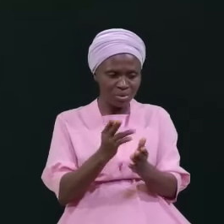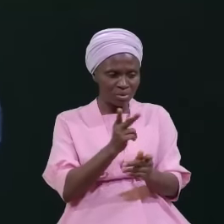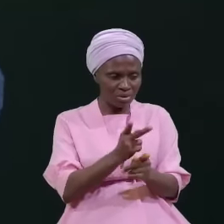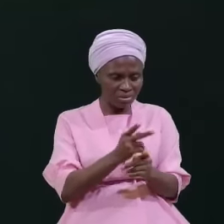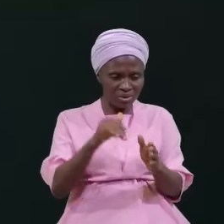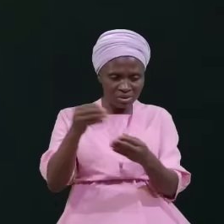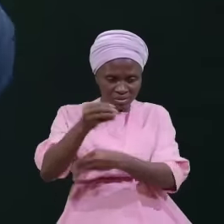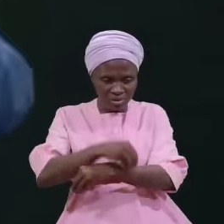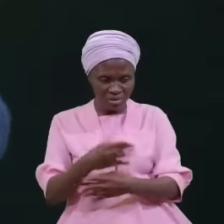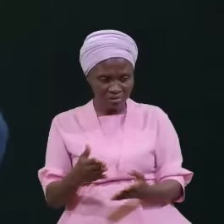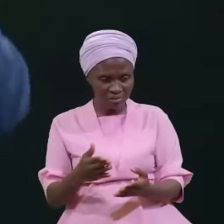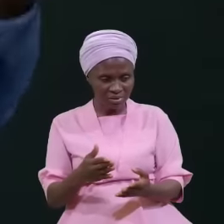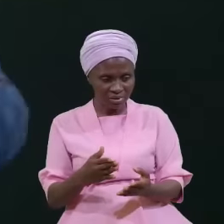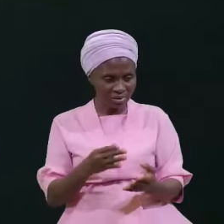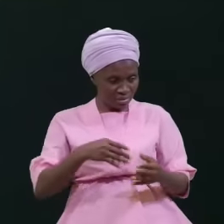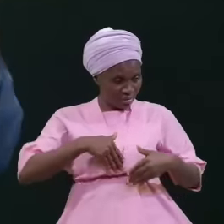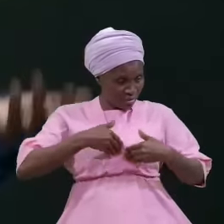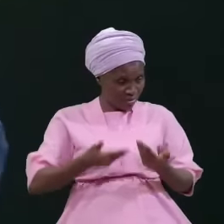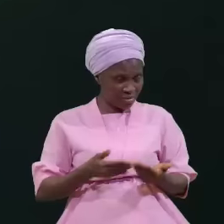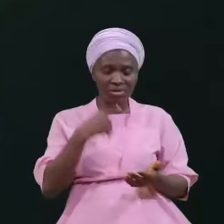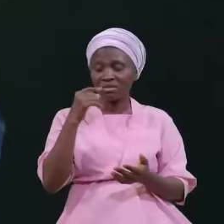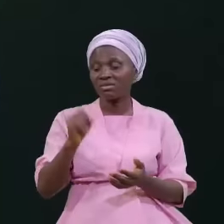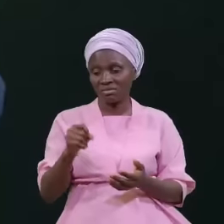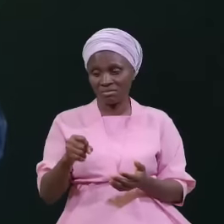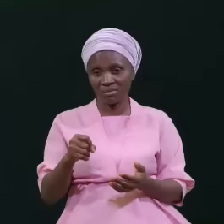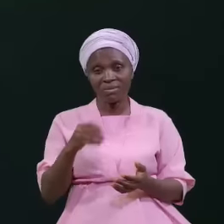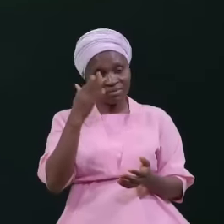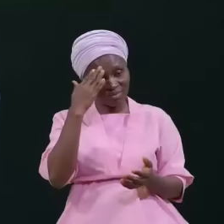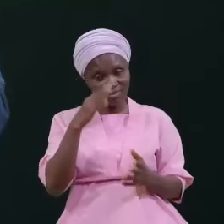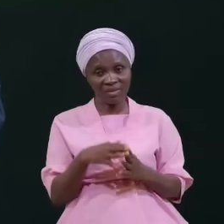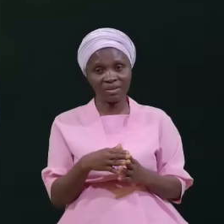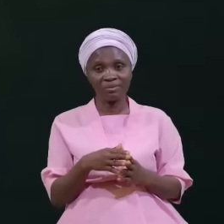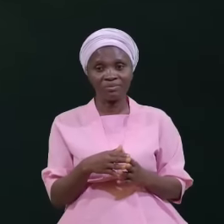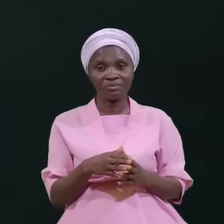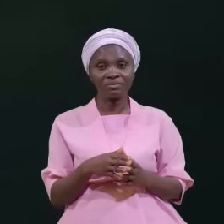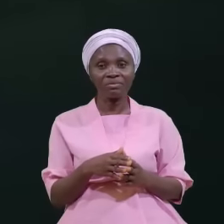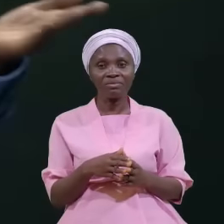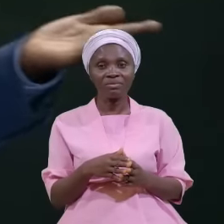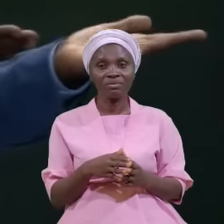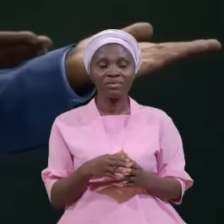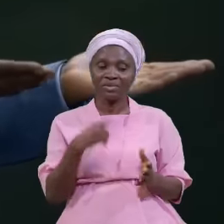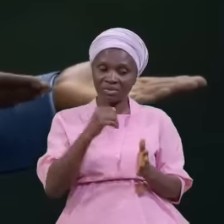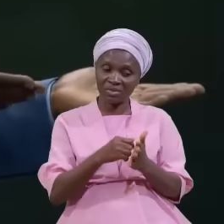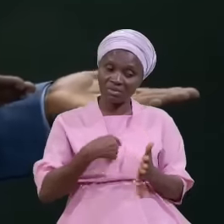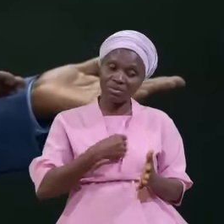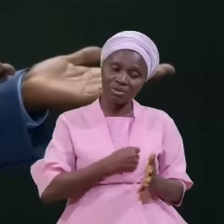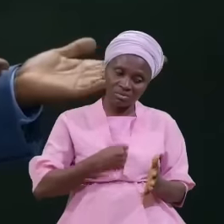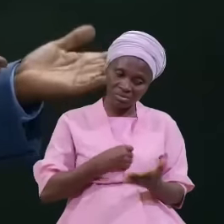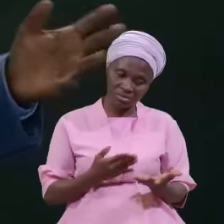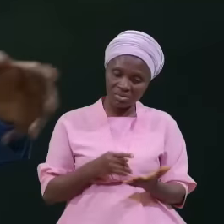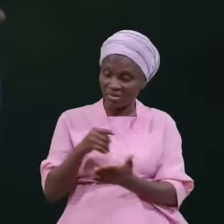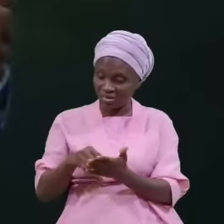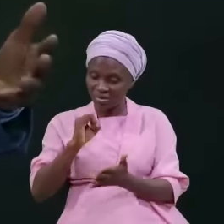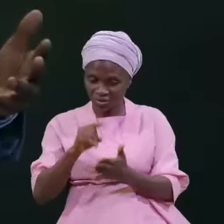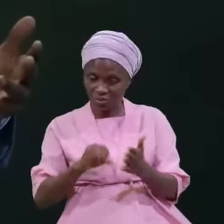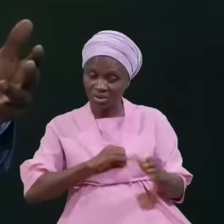Yes. And we know that you're a church man, you're a church woman. Yes. I'm sorry. This is what I did.